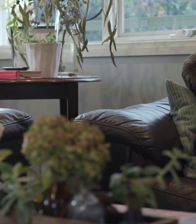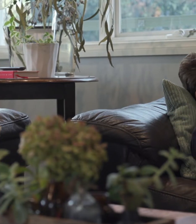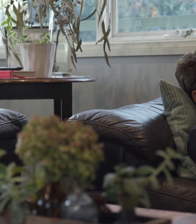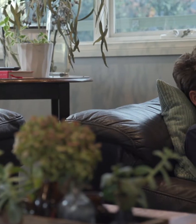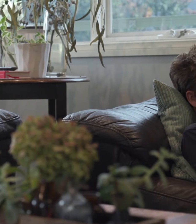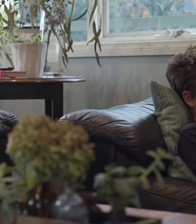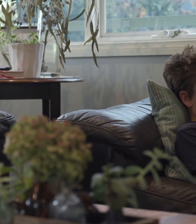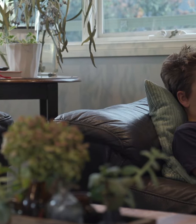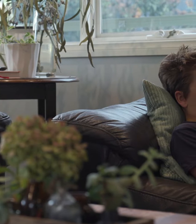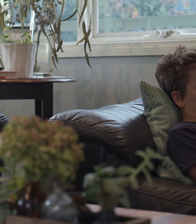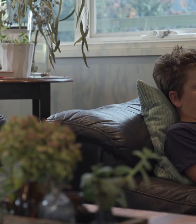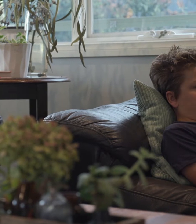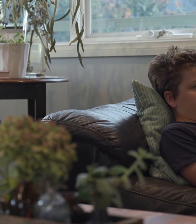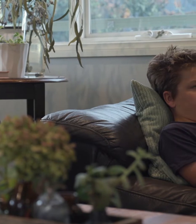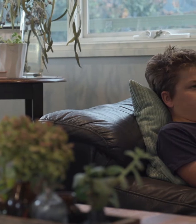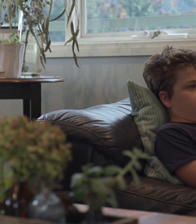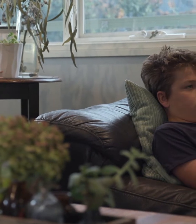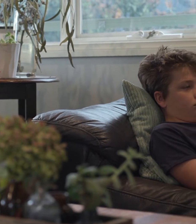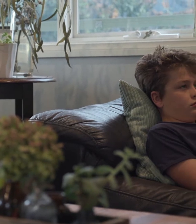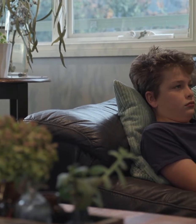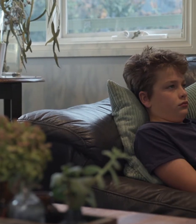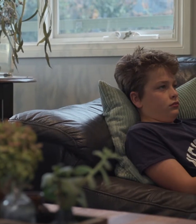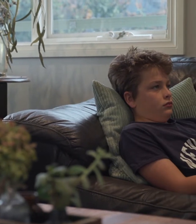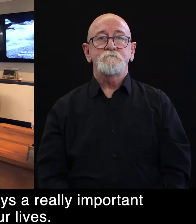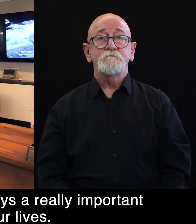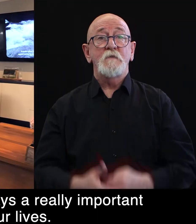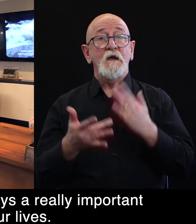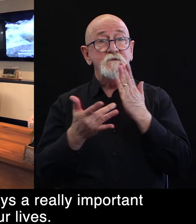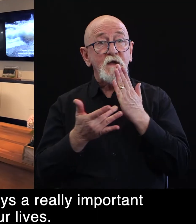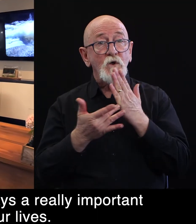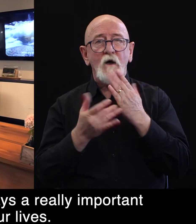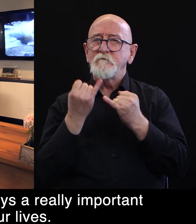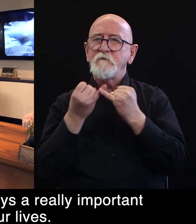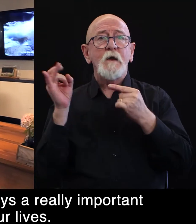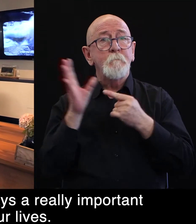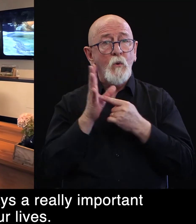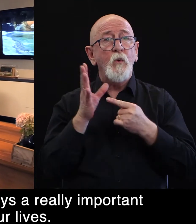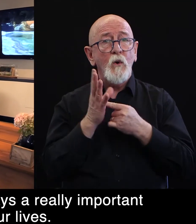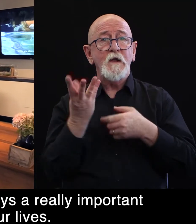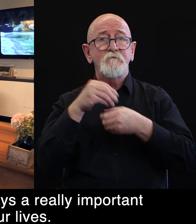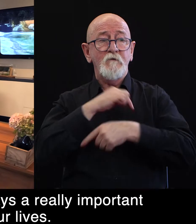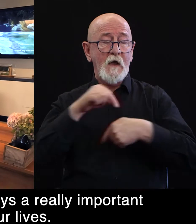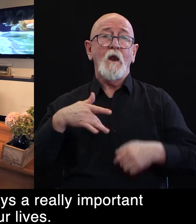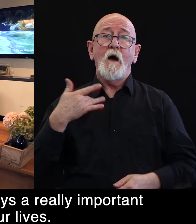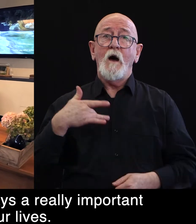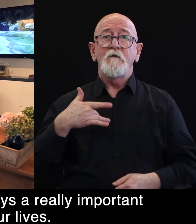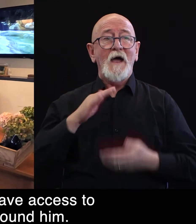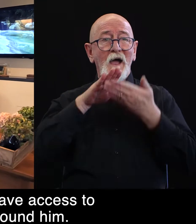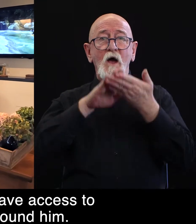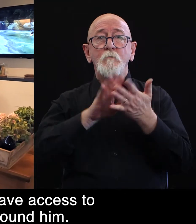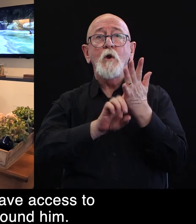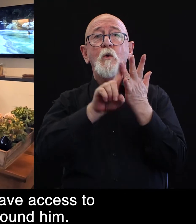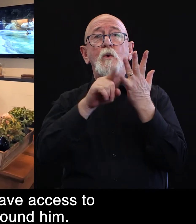On screen, Lewis and his mum watch television in their lounge room. Technology plays a really important part in our lives.